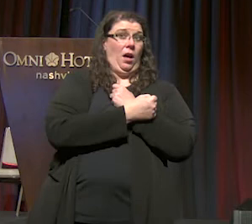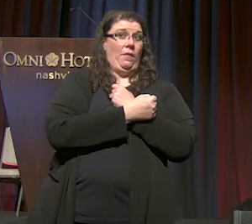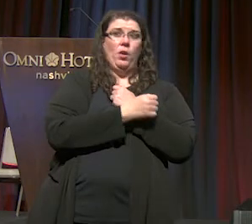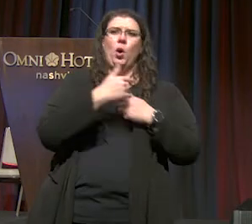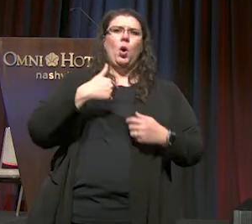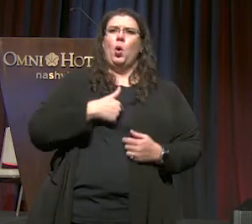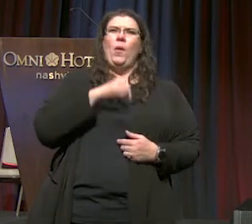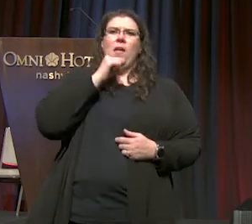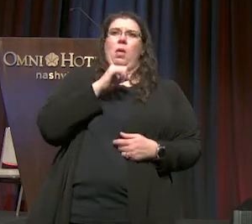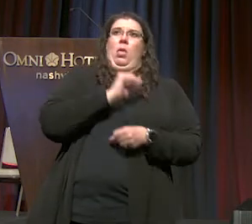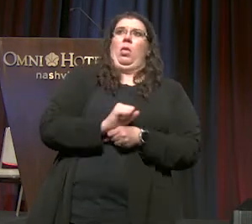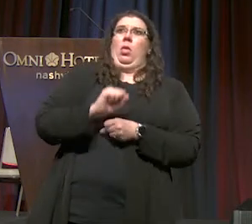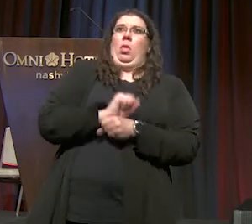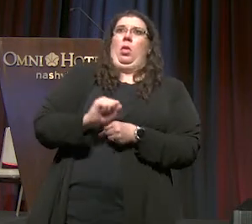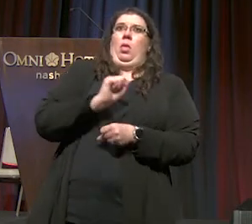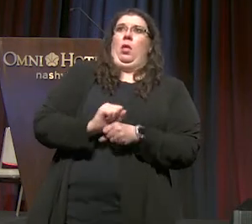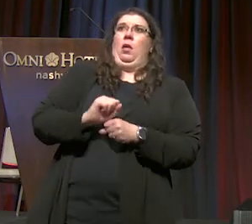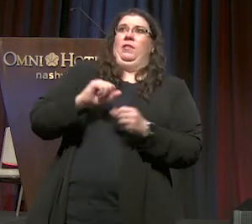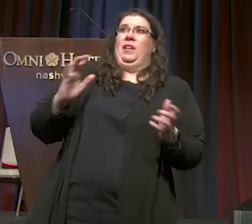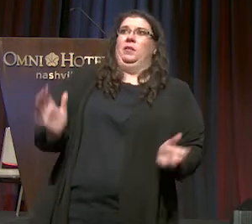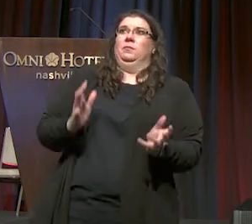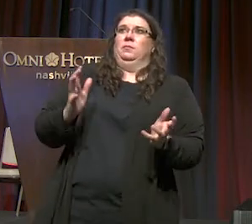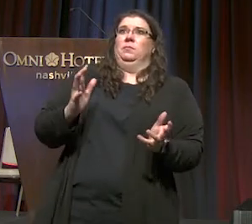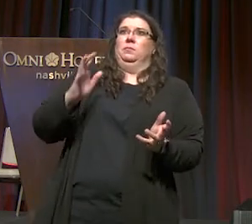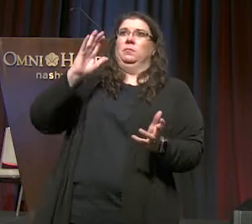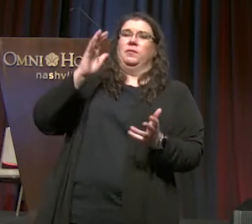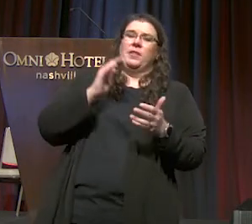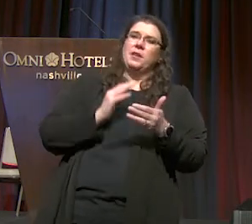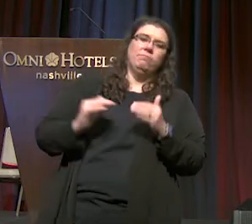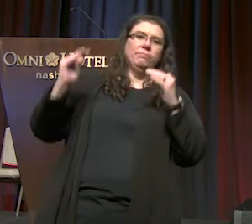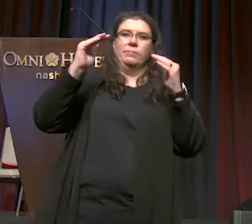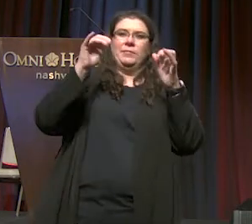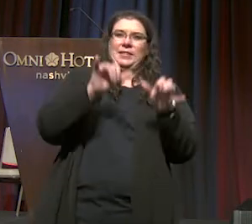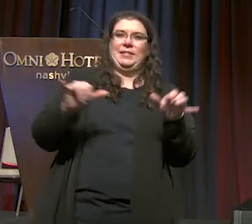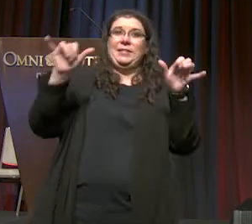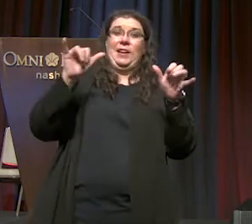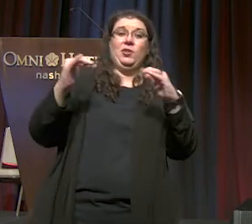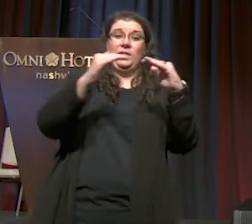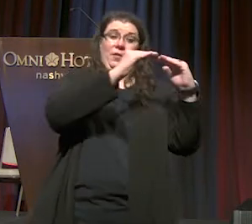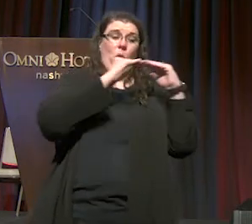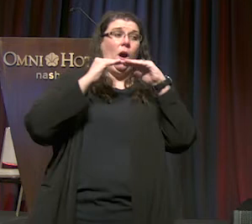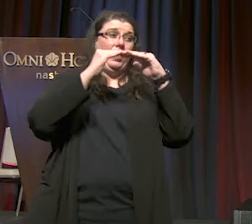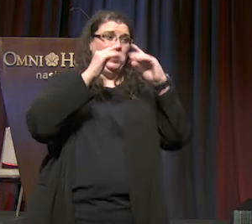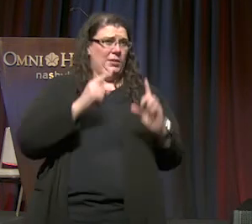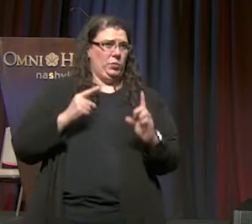church that promotes the highest standard of equality,